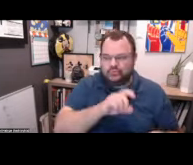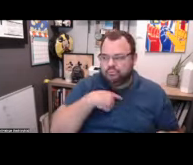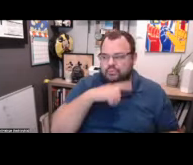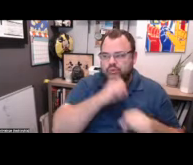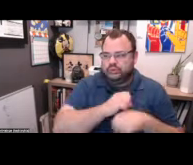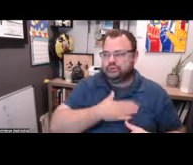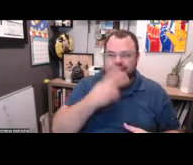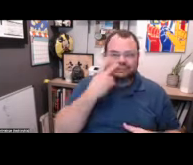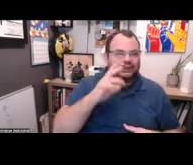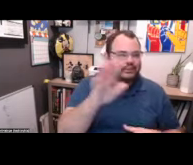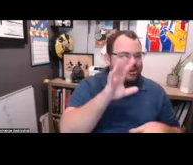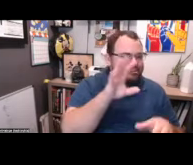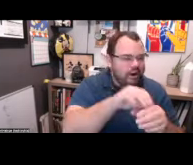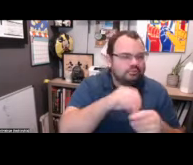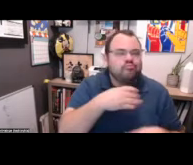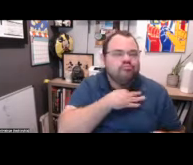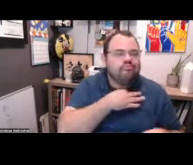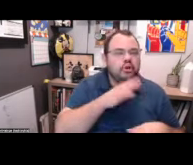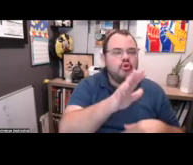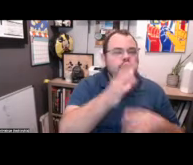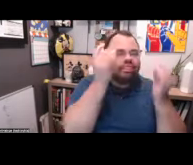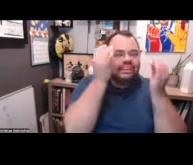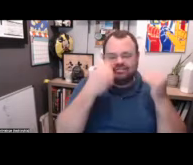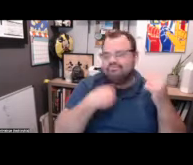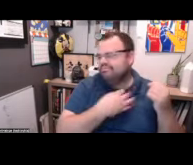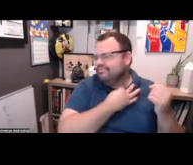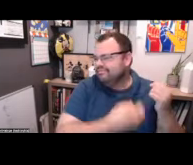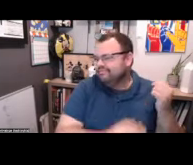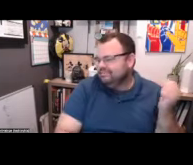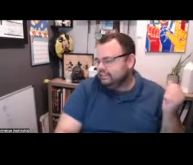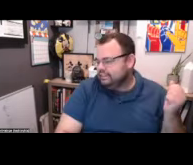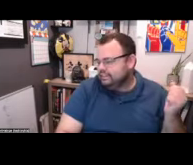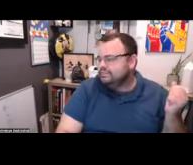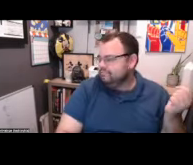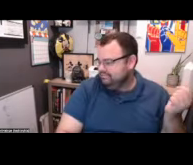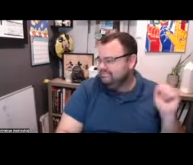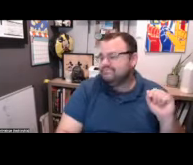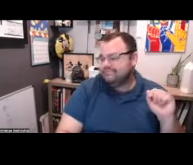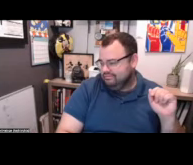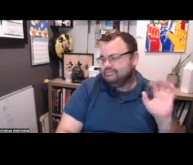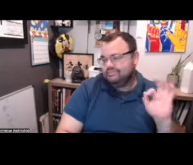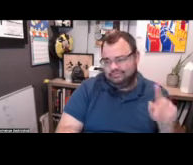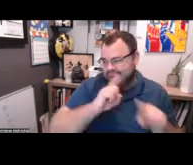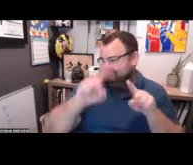Okay, great. Yeah. I enjoy you getting involved in thinking.